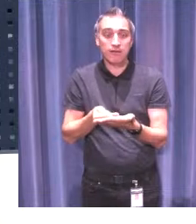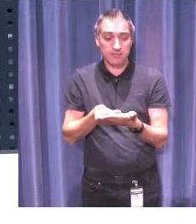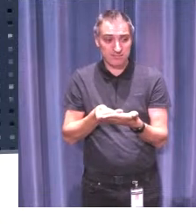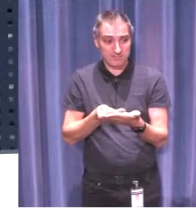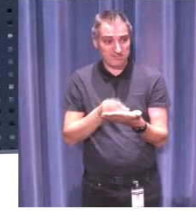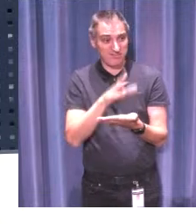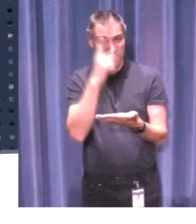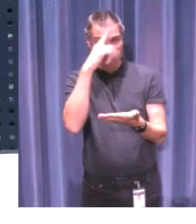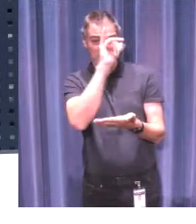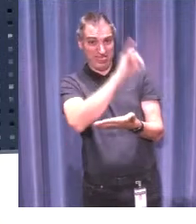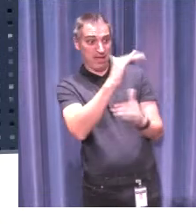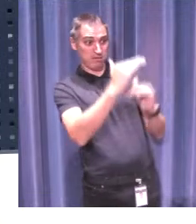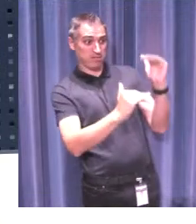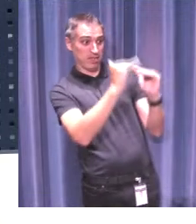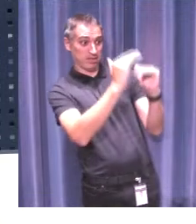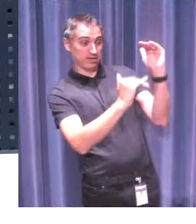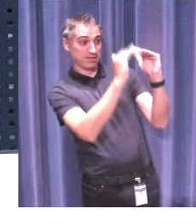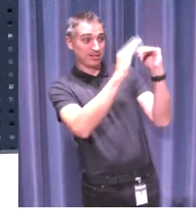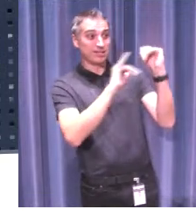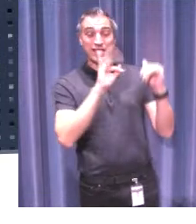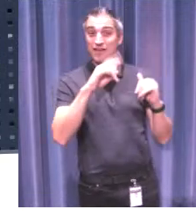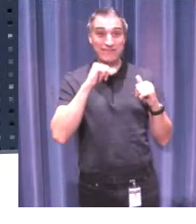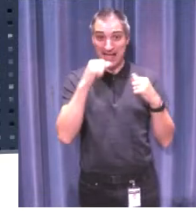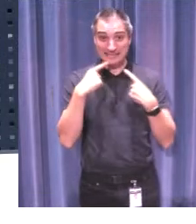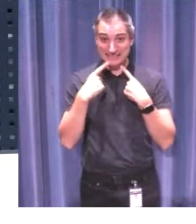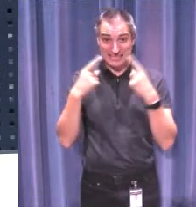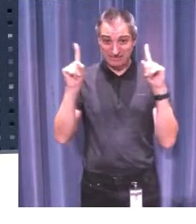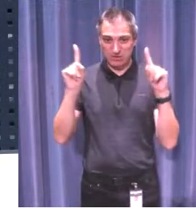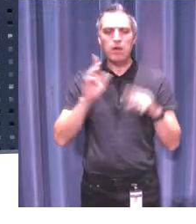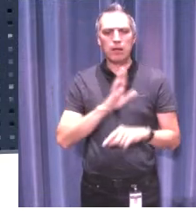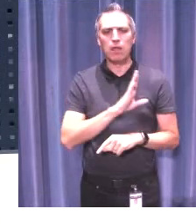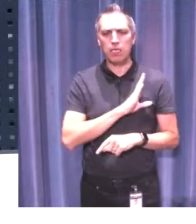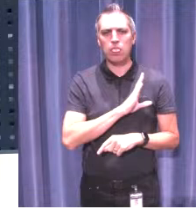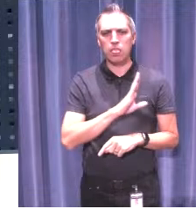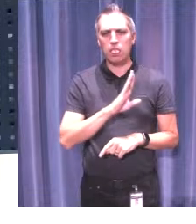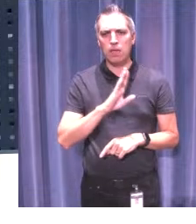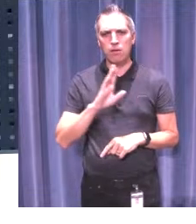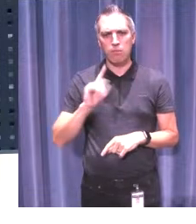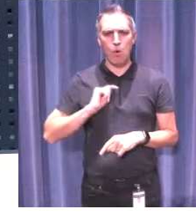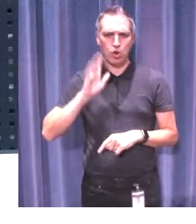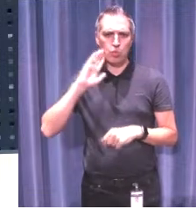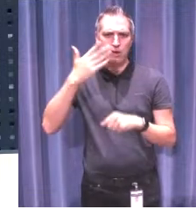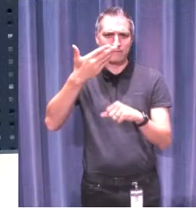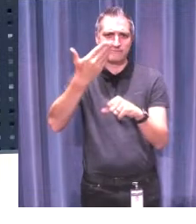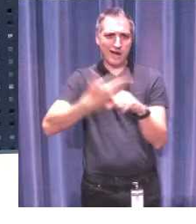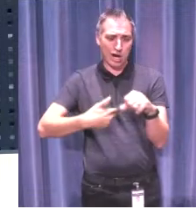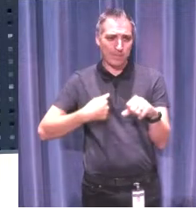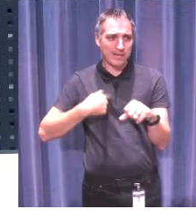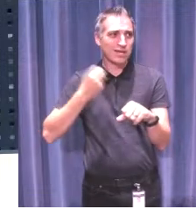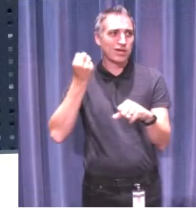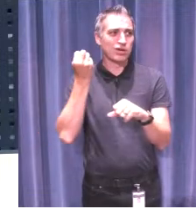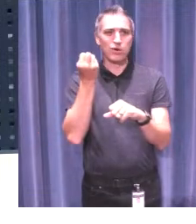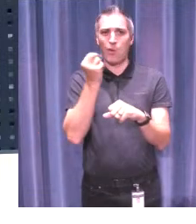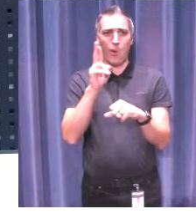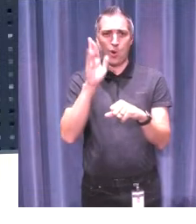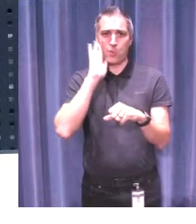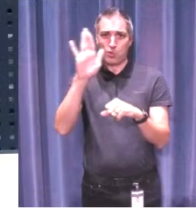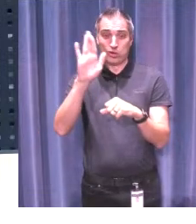facility. And had I not been successful, the board would have either fired me or reduced me to the size of a